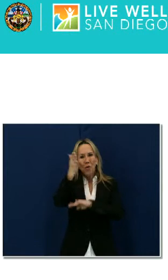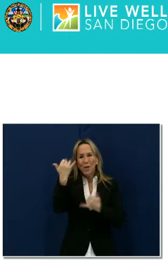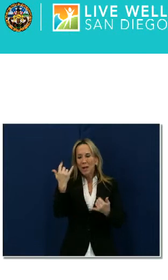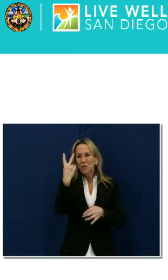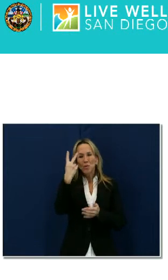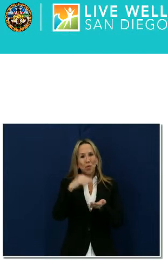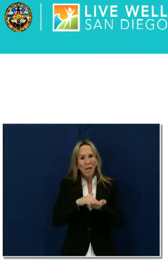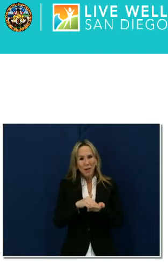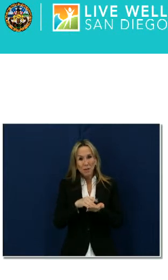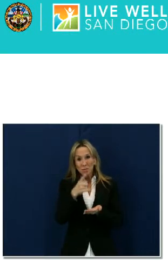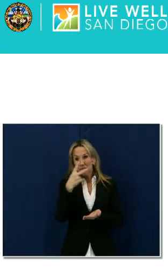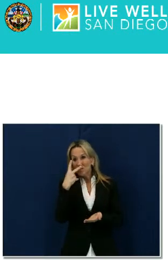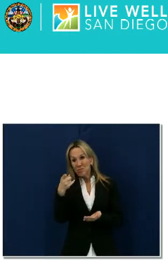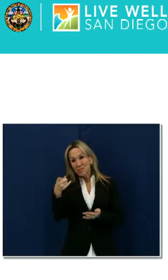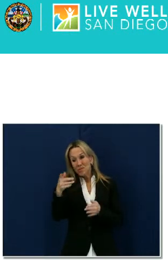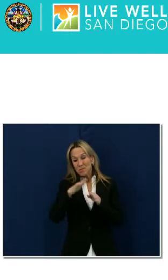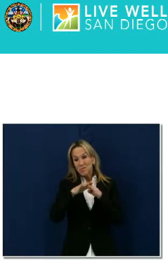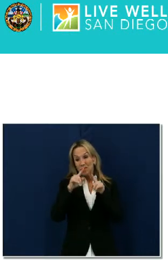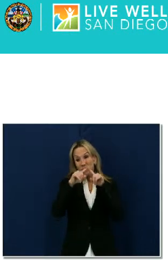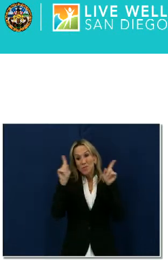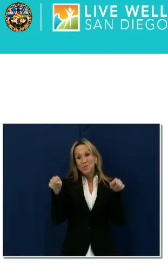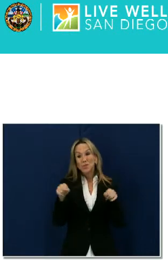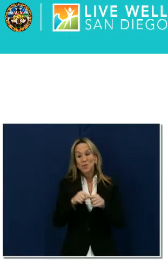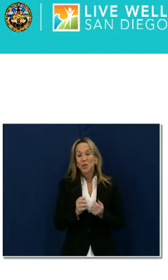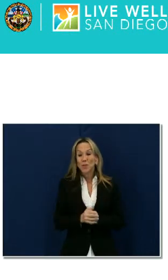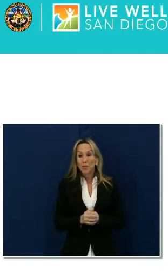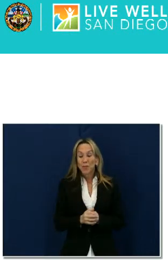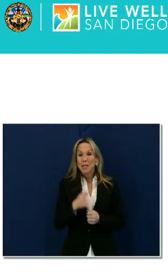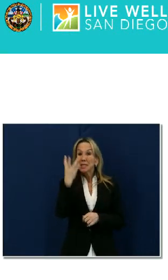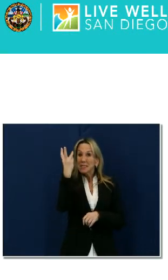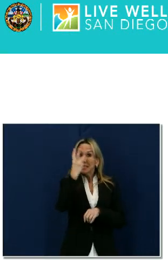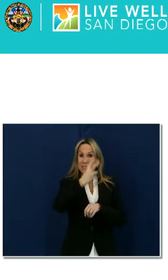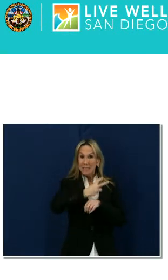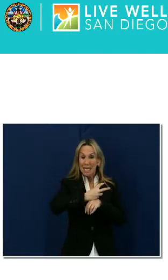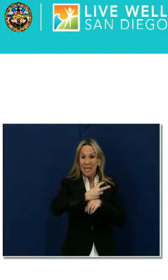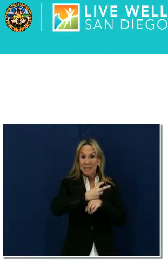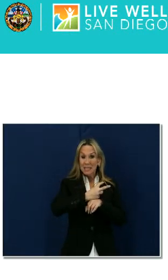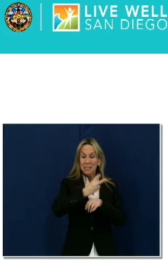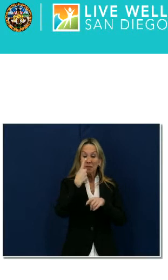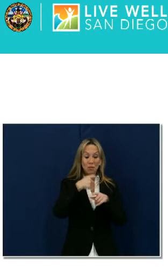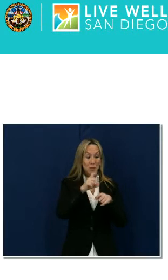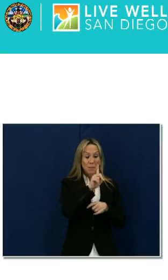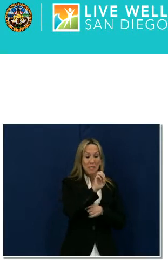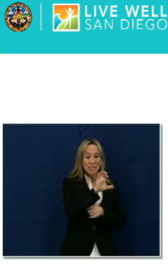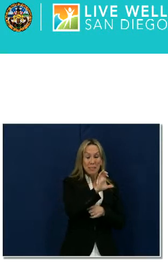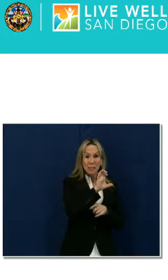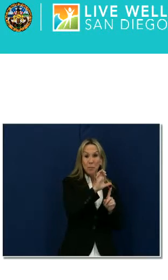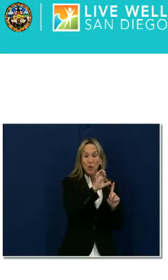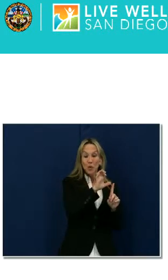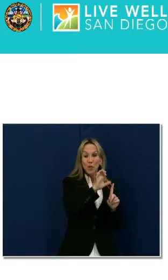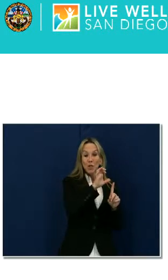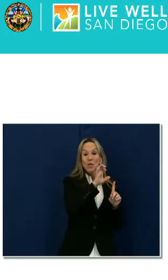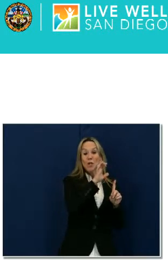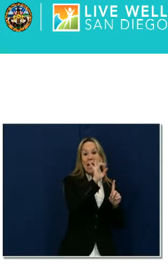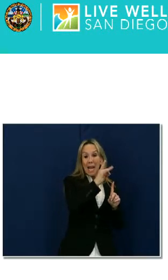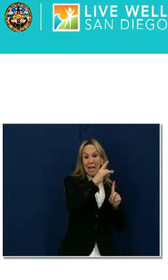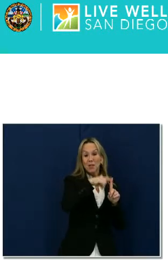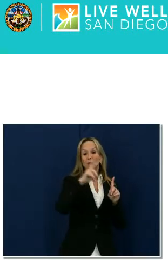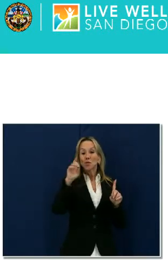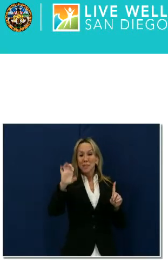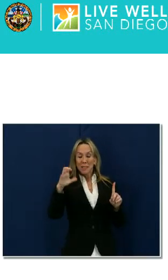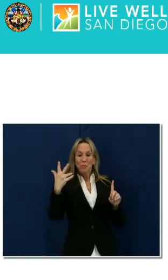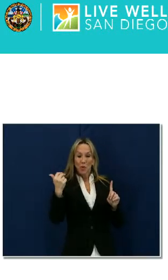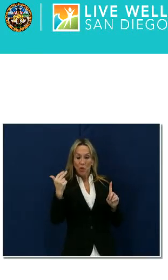have occurred, as you can see here. For 6 days straight, from December 18th to December 13th, San Diego has